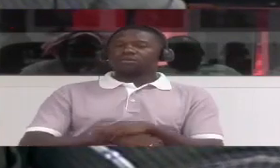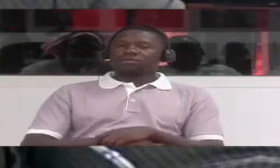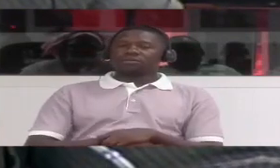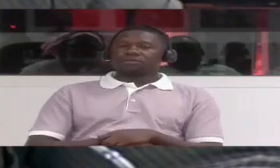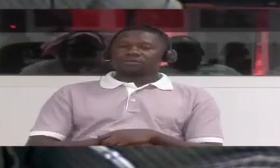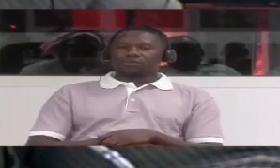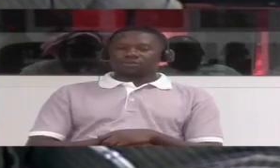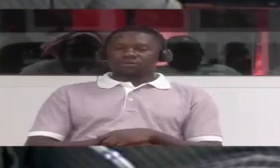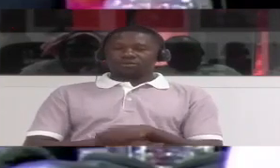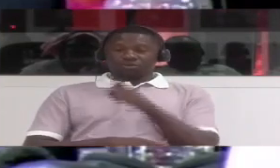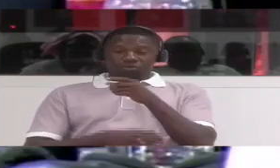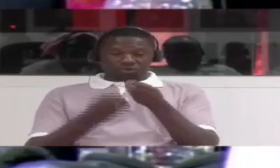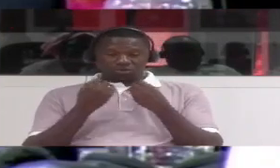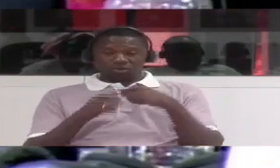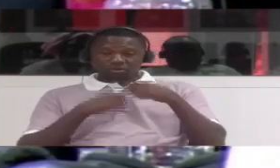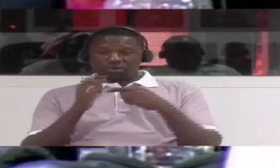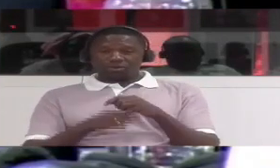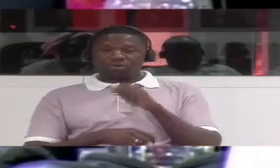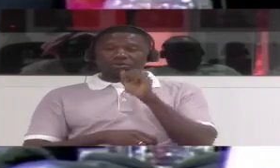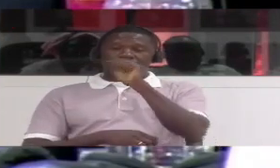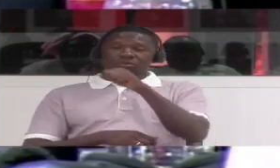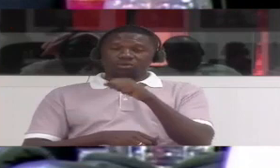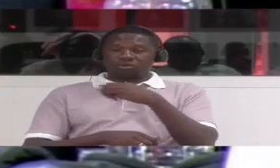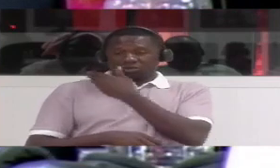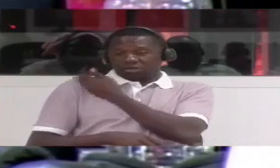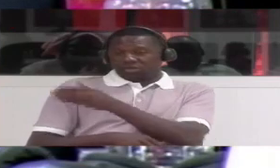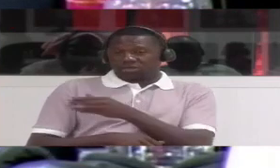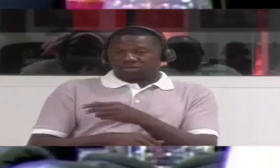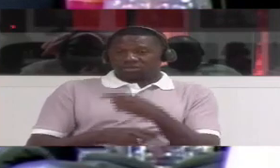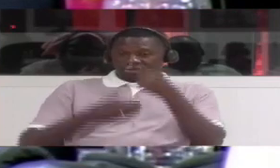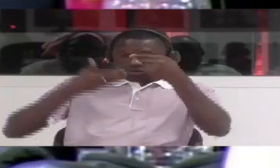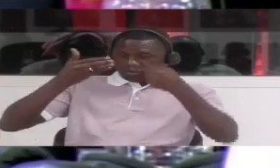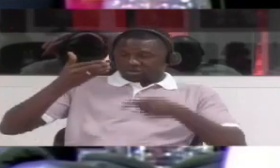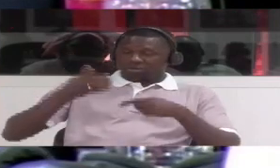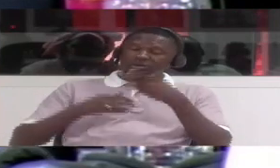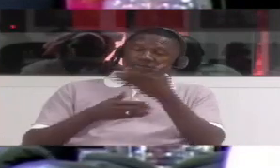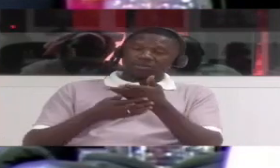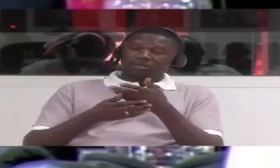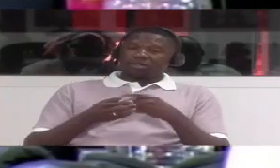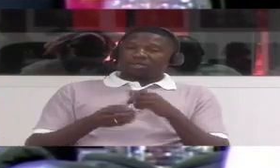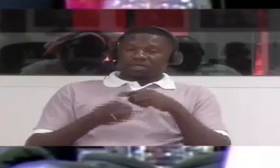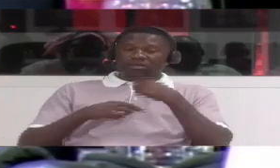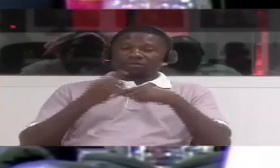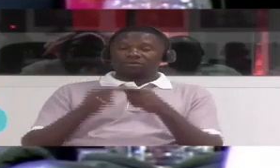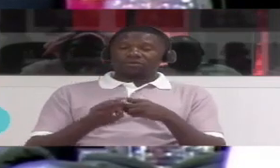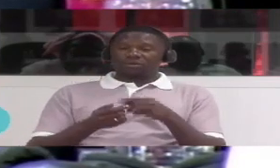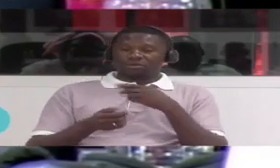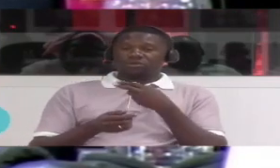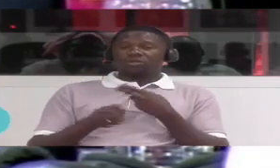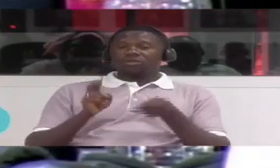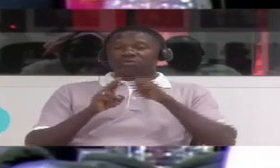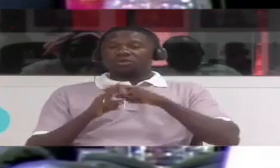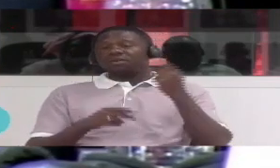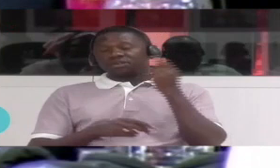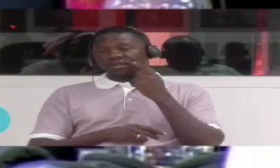You told us about your release, the context of it, and thereafter you were told to report every day. Yeah. Where were you